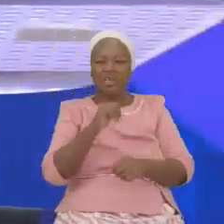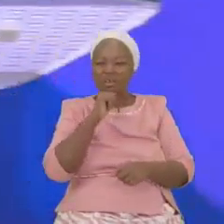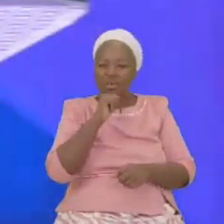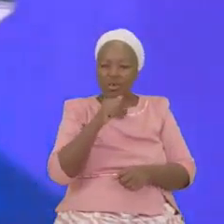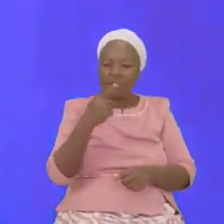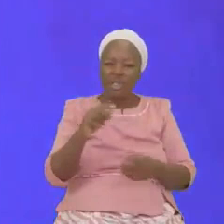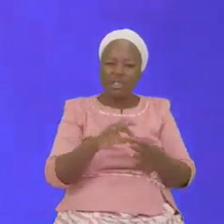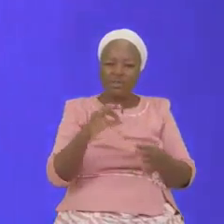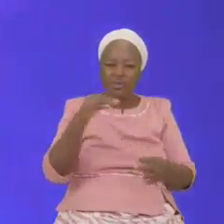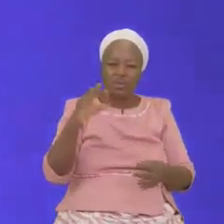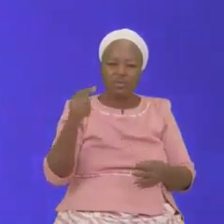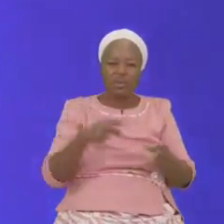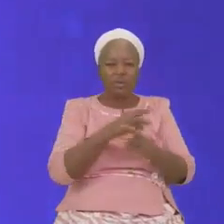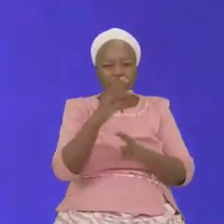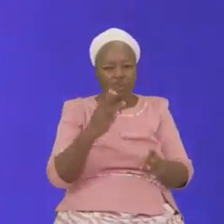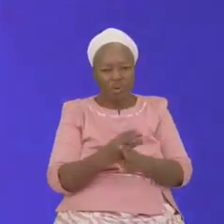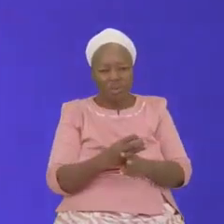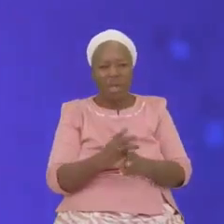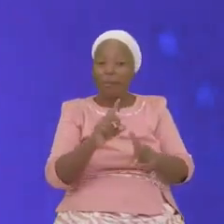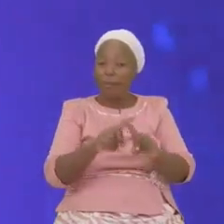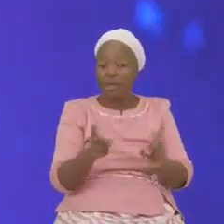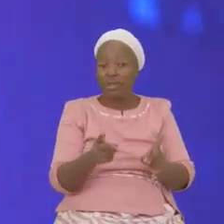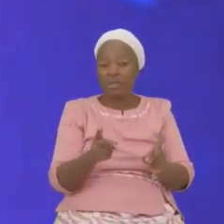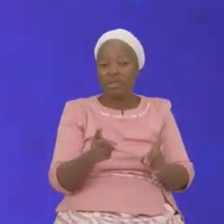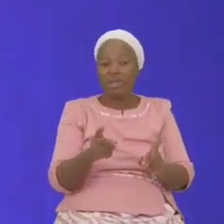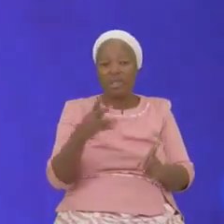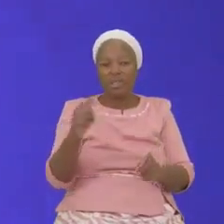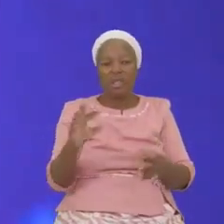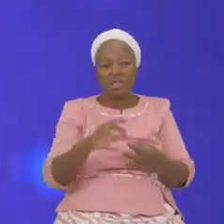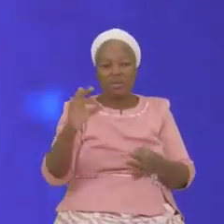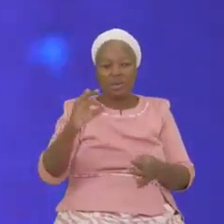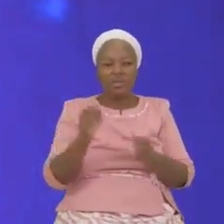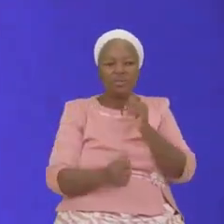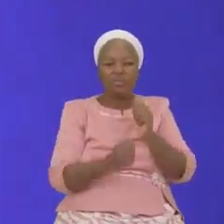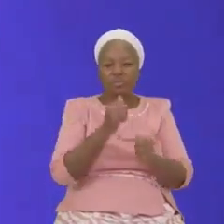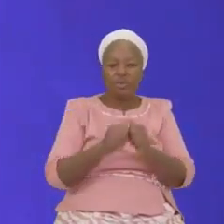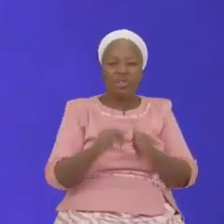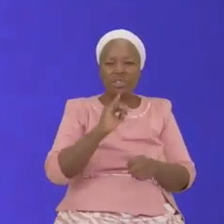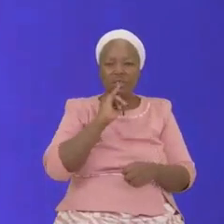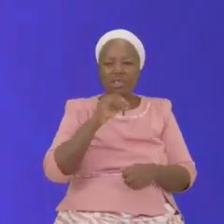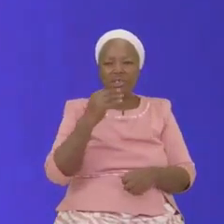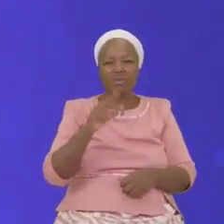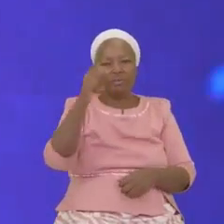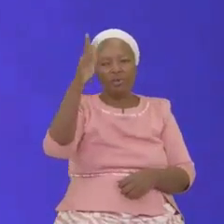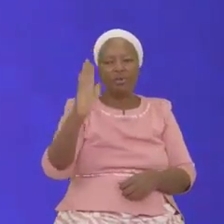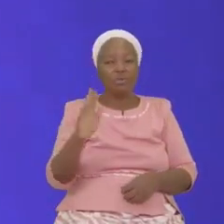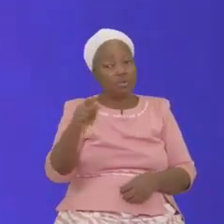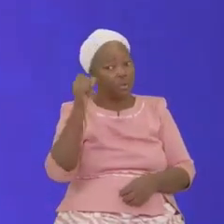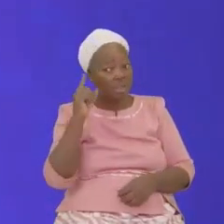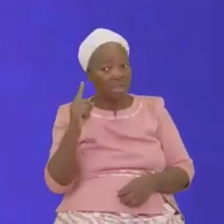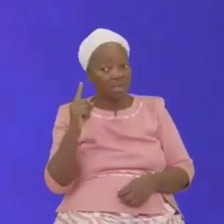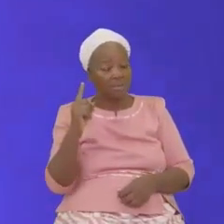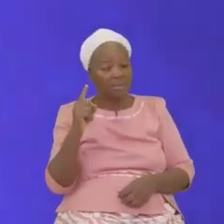not the spirit of the world, but the Spirit which is of God. You